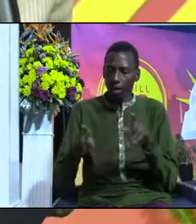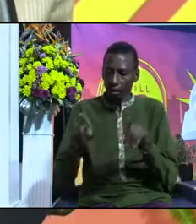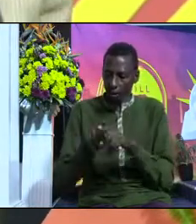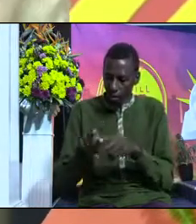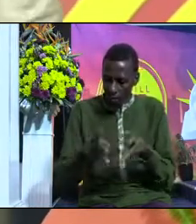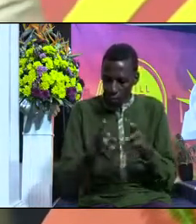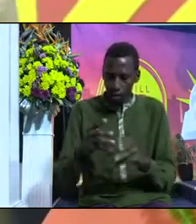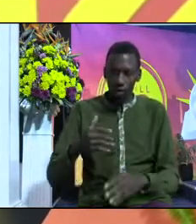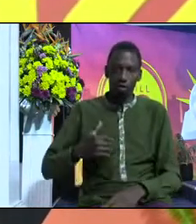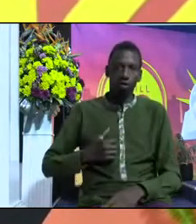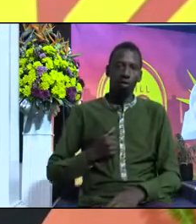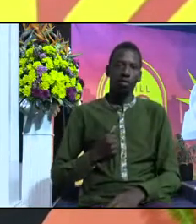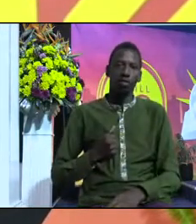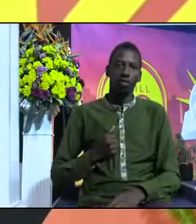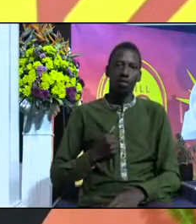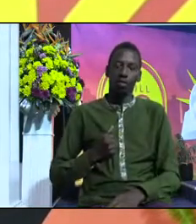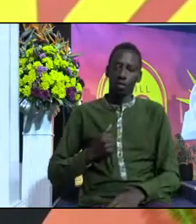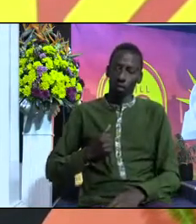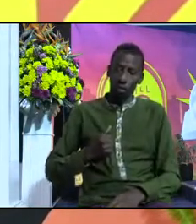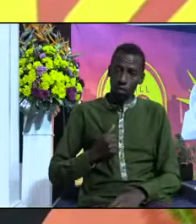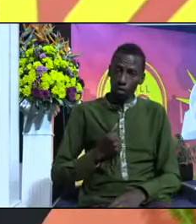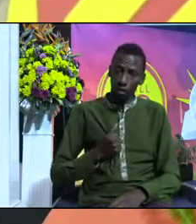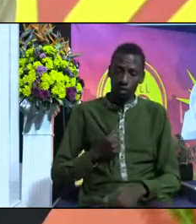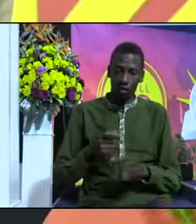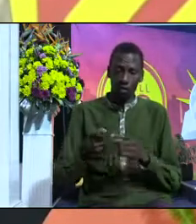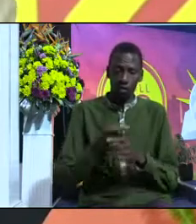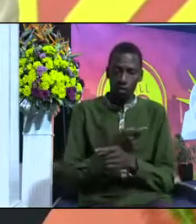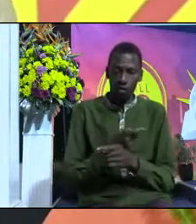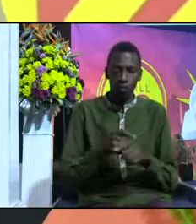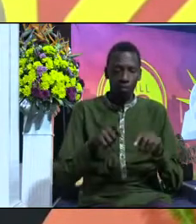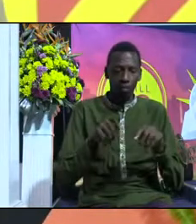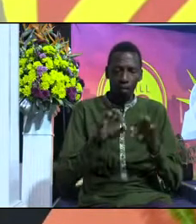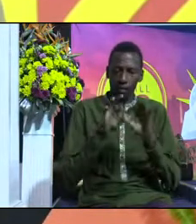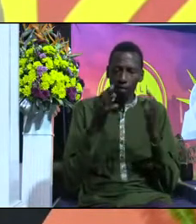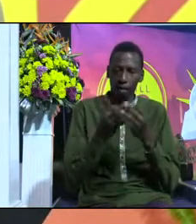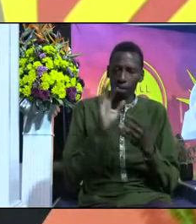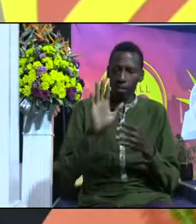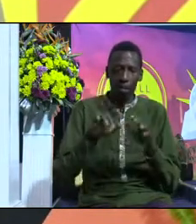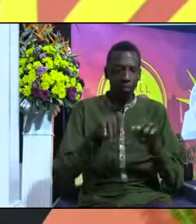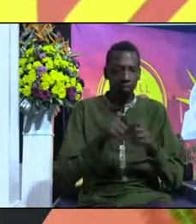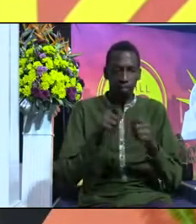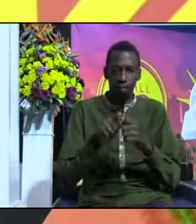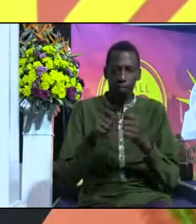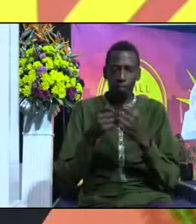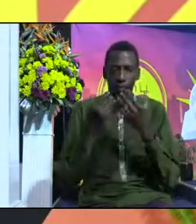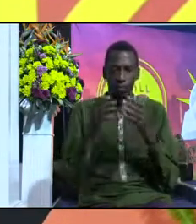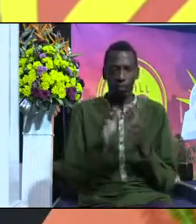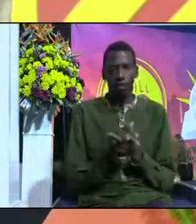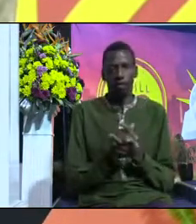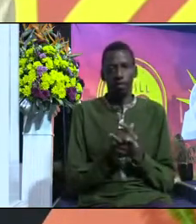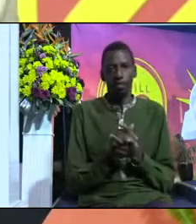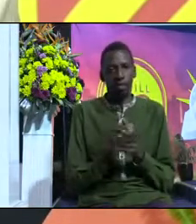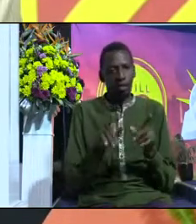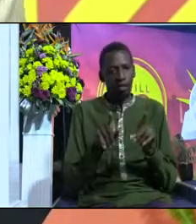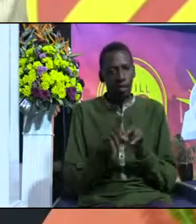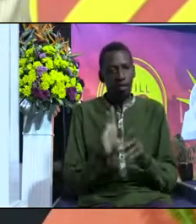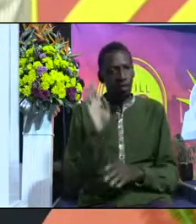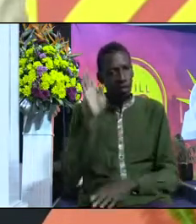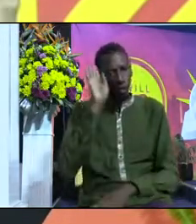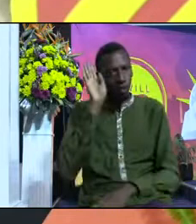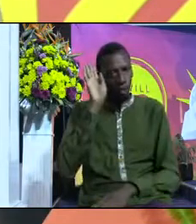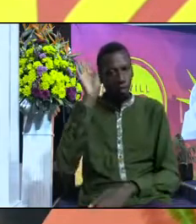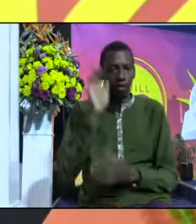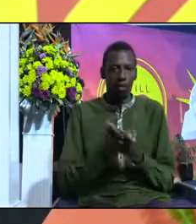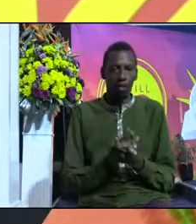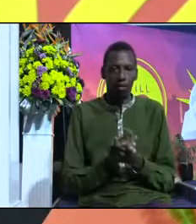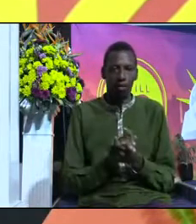Joseph. He came from a dysfunctional family. So did Barack Obama.